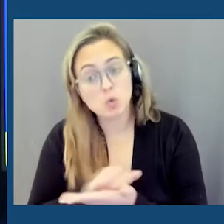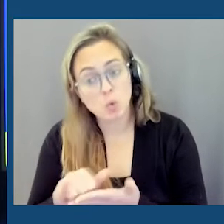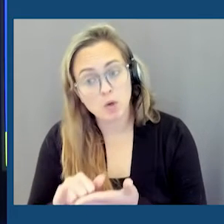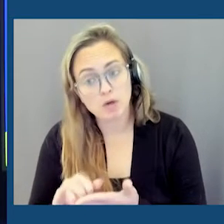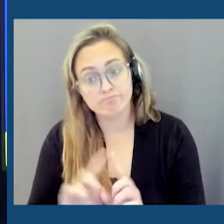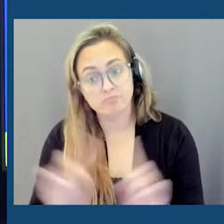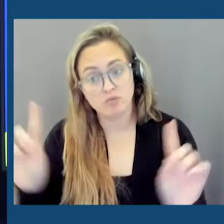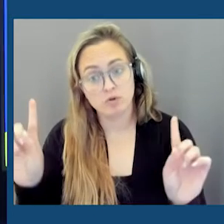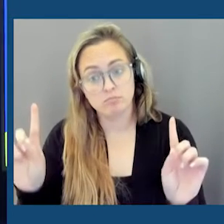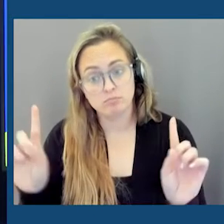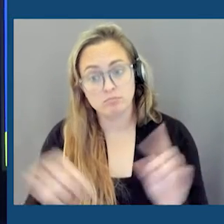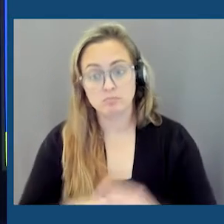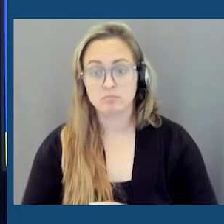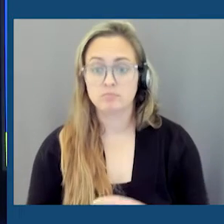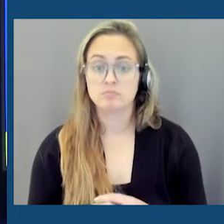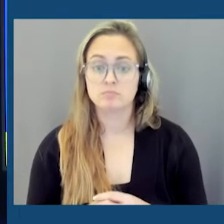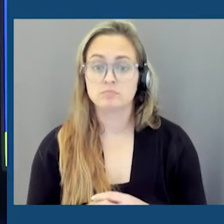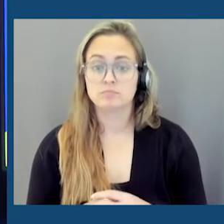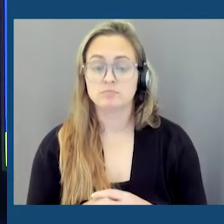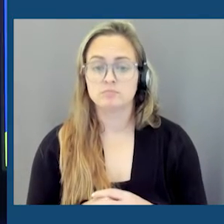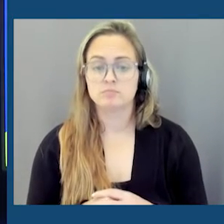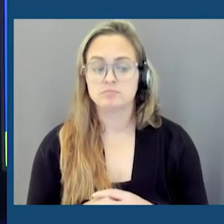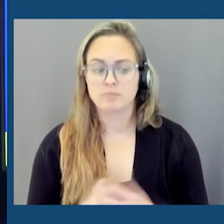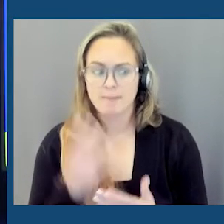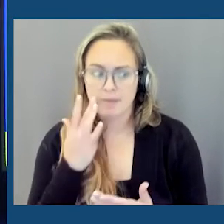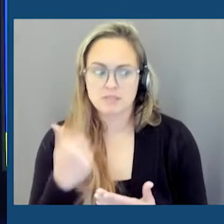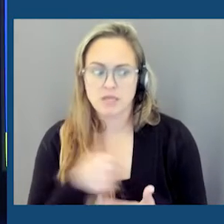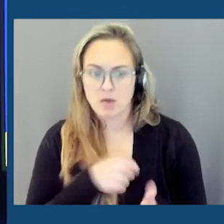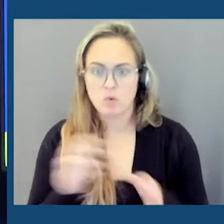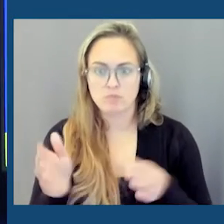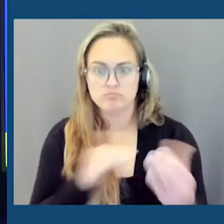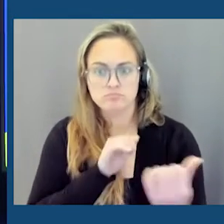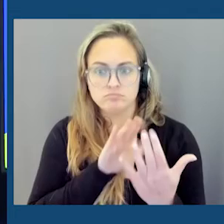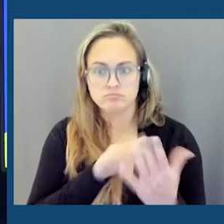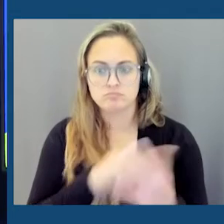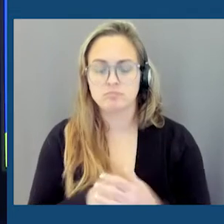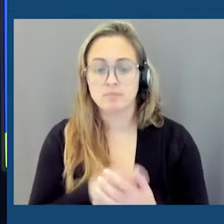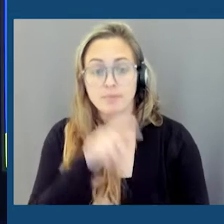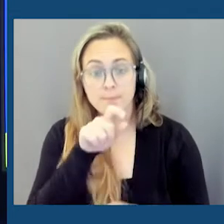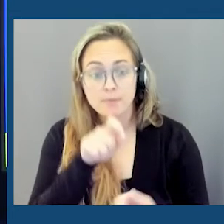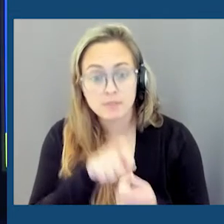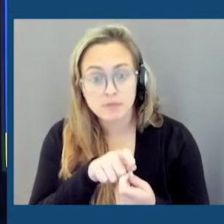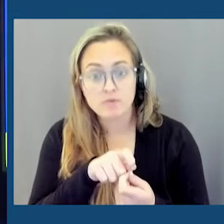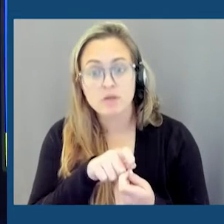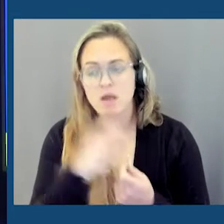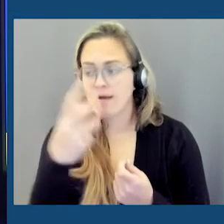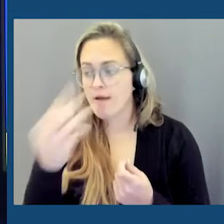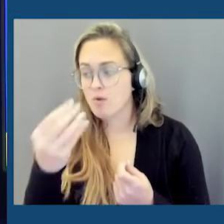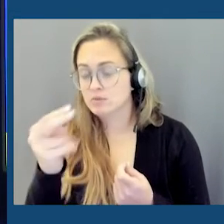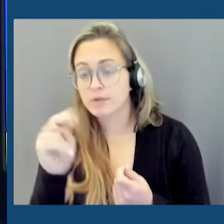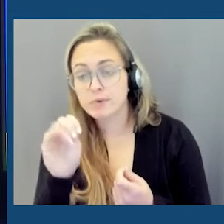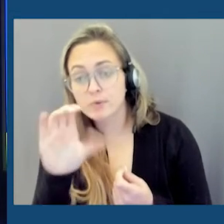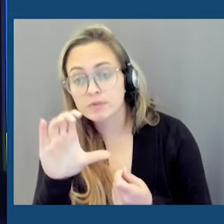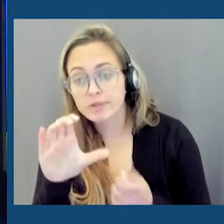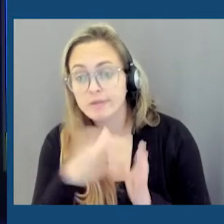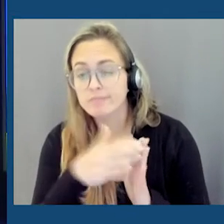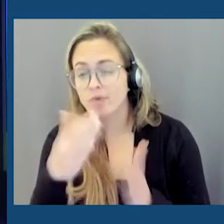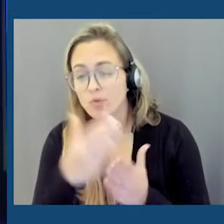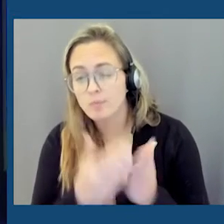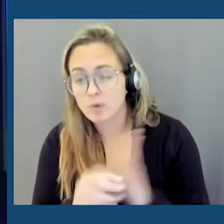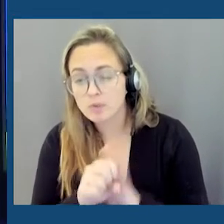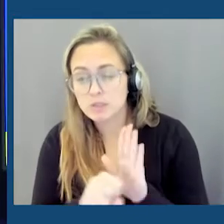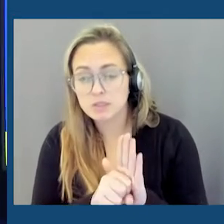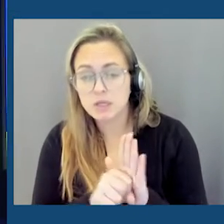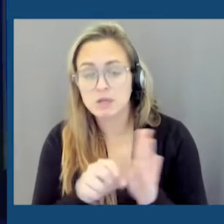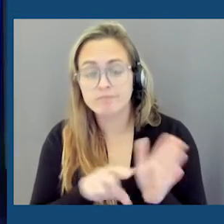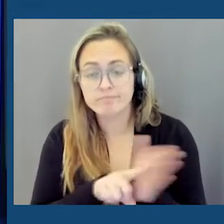not the case of New York precisely because our initiatives, particularly outside New York City and the rest of the state, homicides and